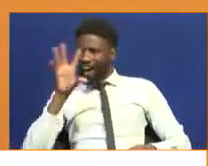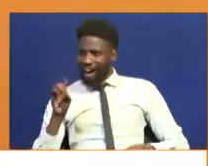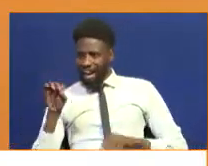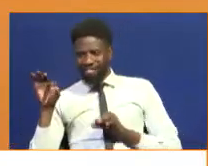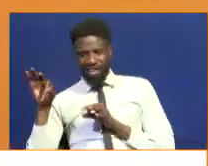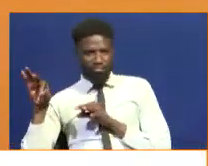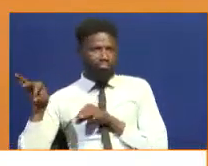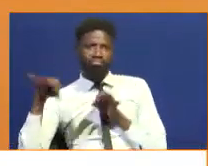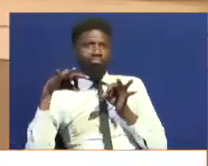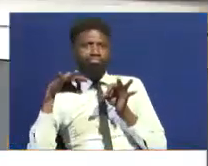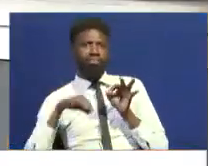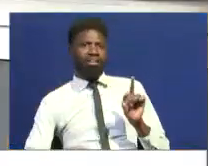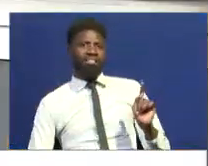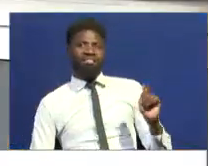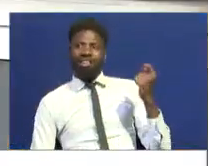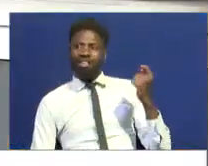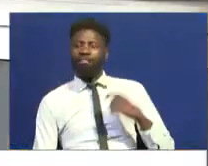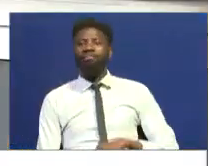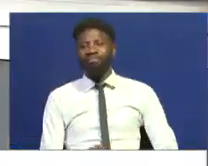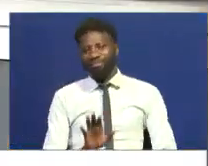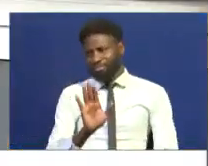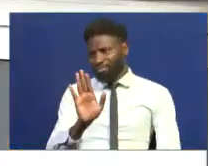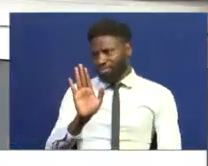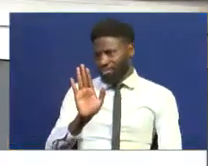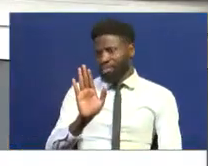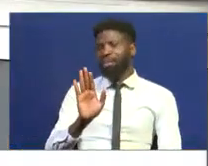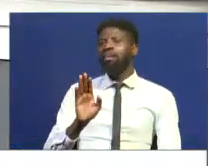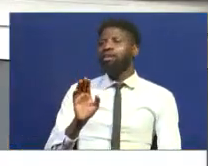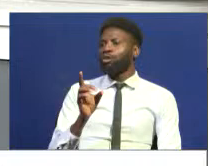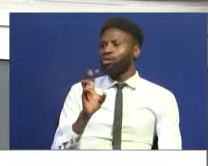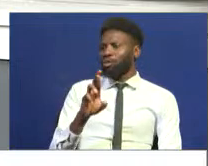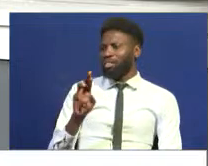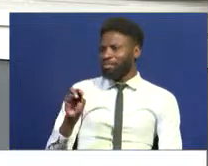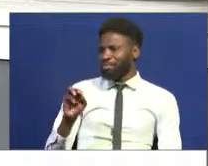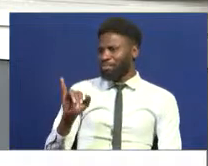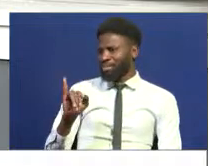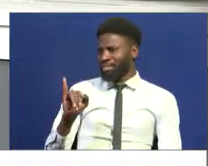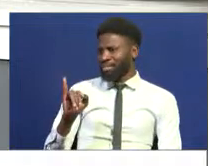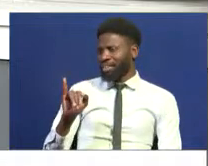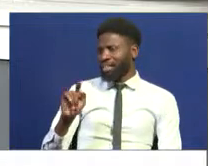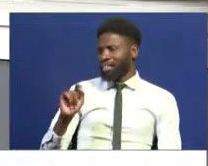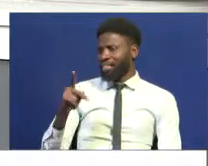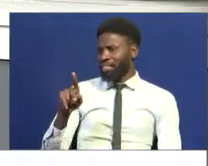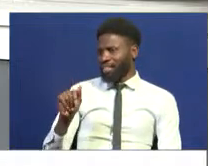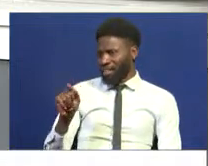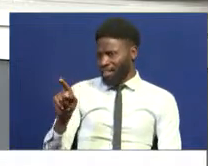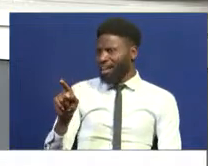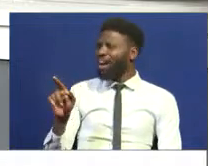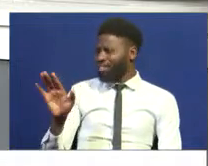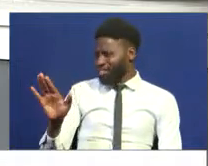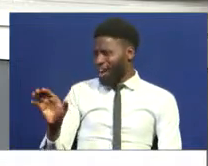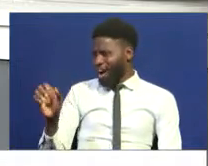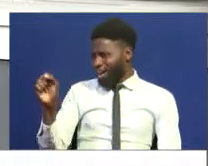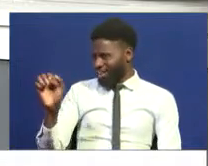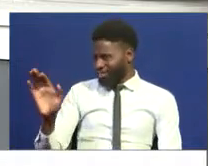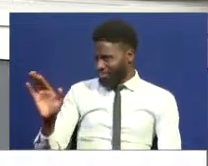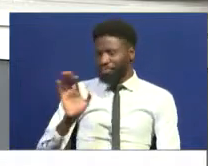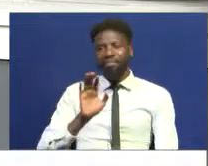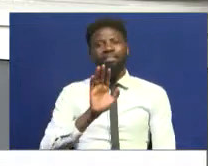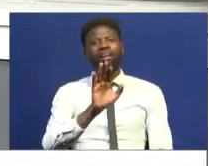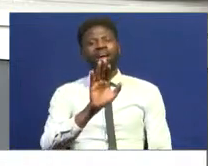think before I allow you in, Dr. Mithika, the beauty of this is that what is